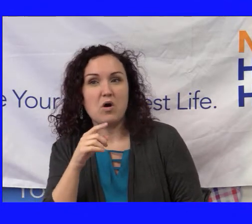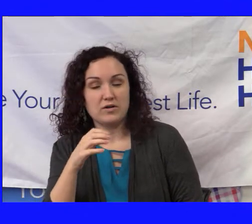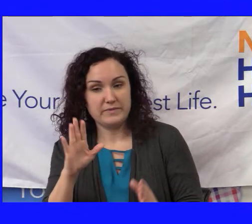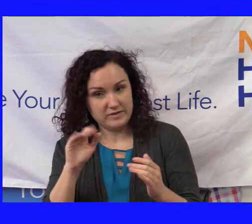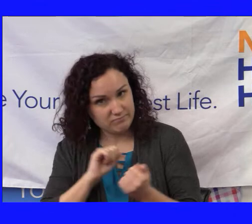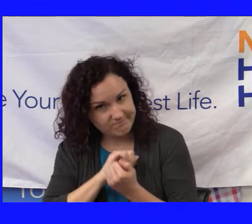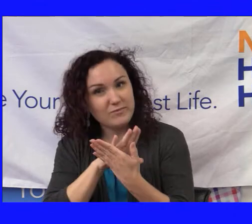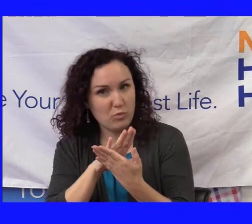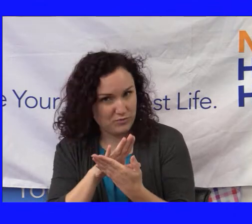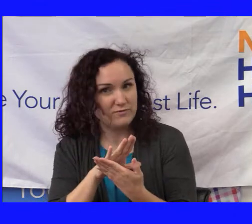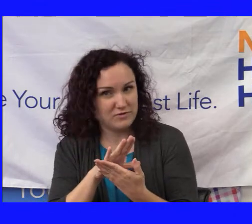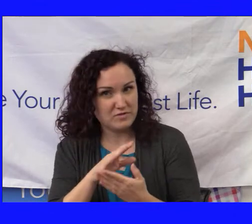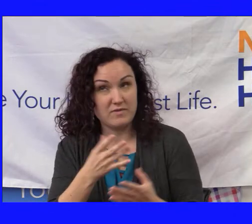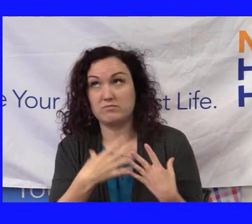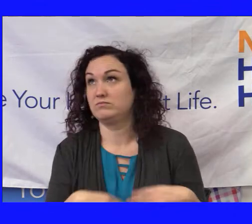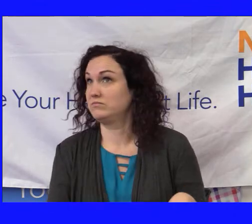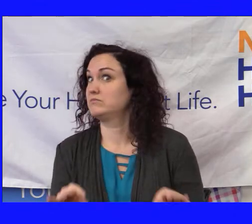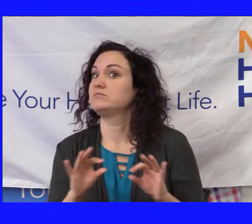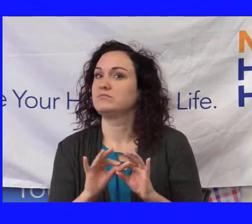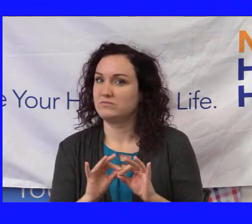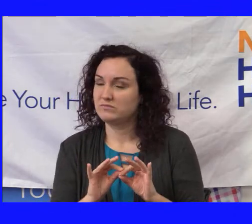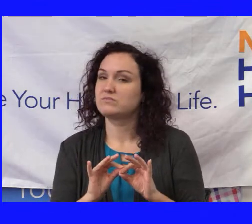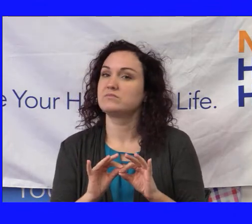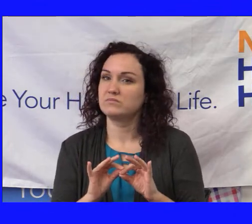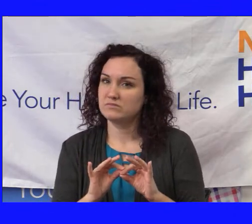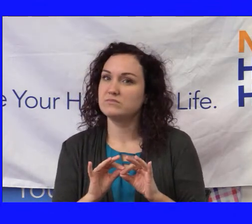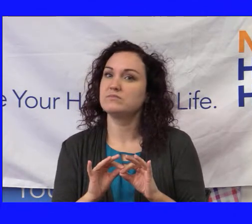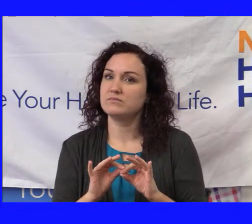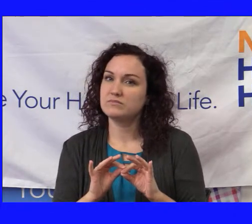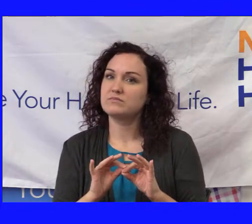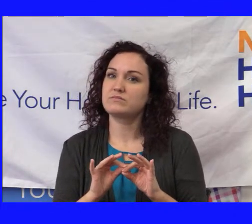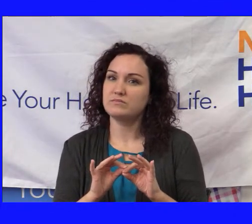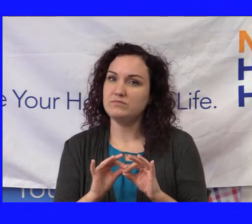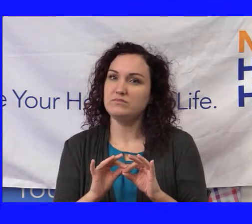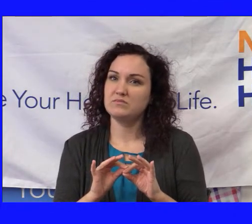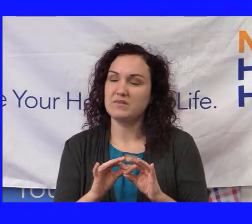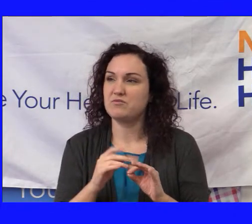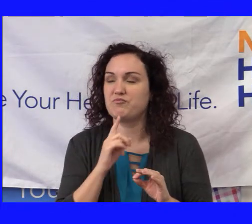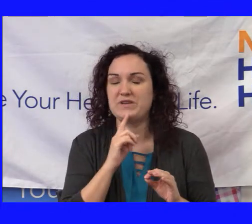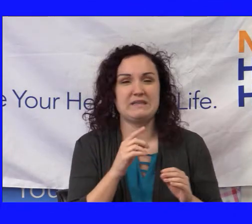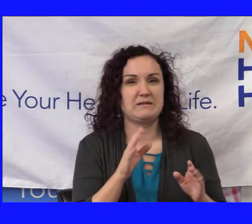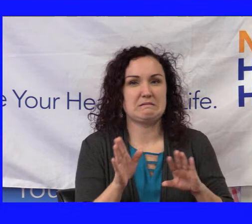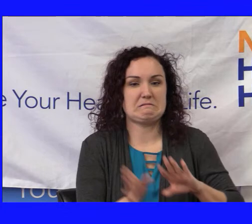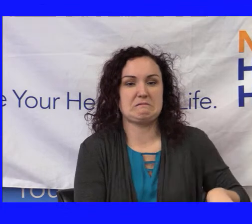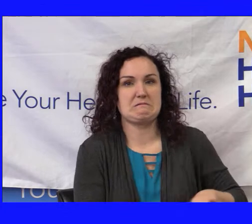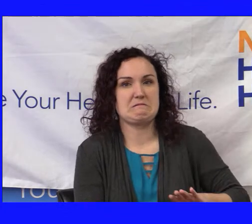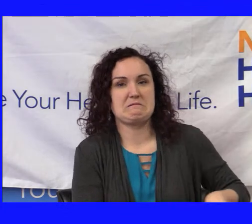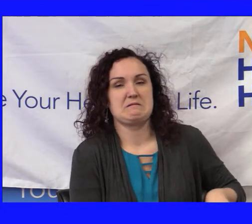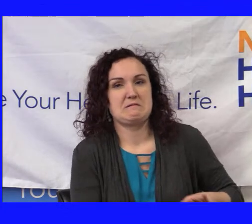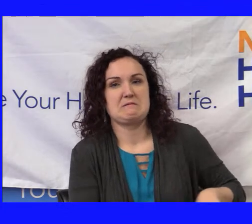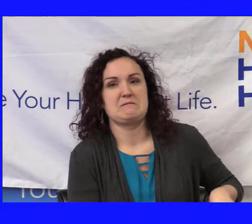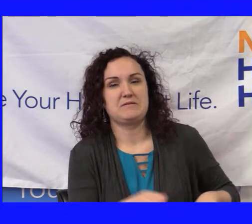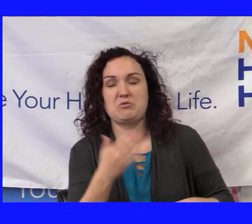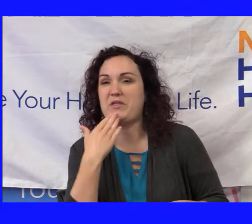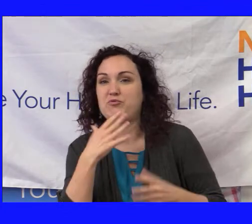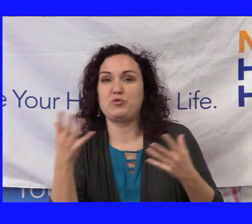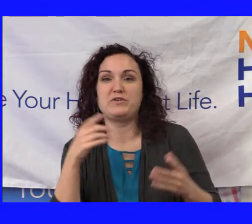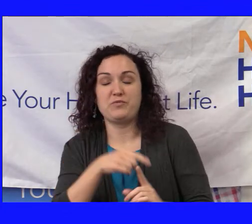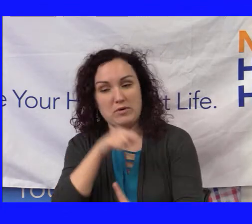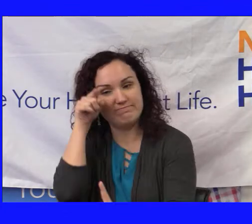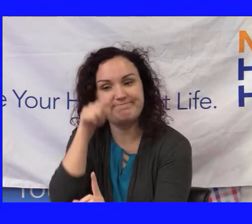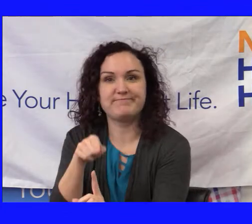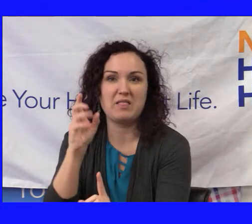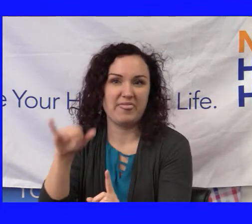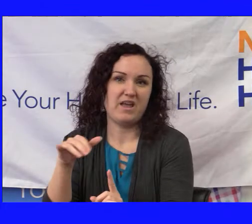addressed. It's very important. It has been under discussed in many forums. So thank you so much.